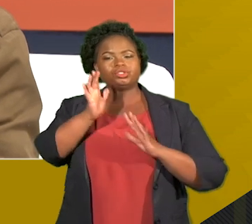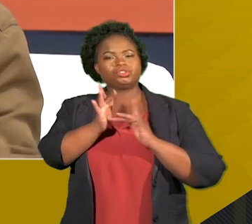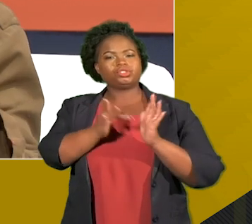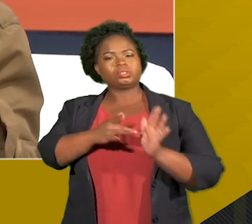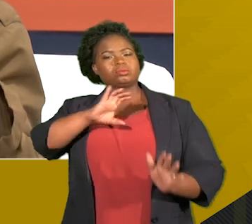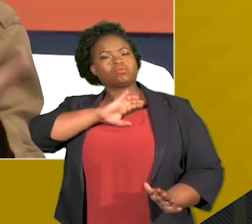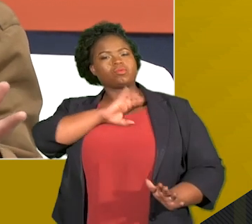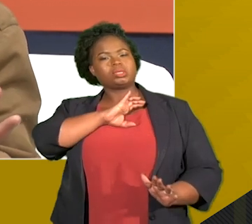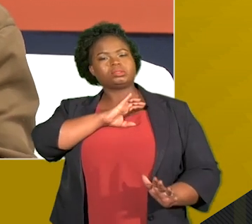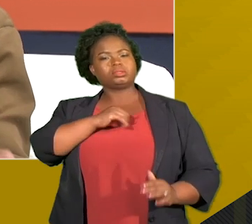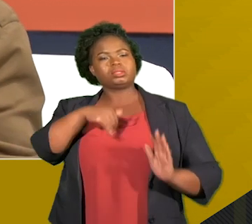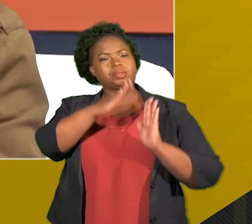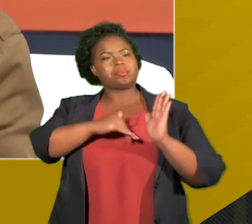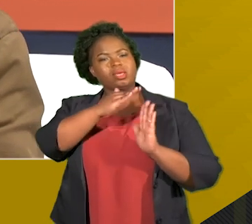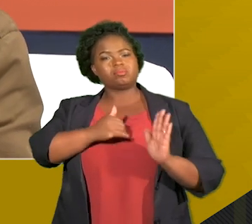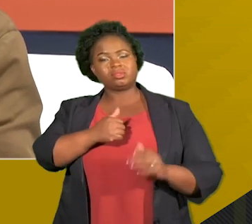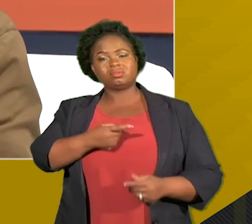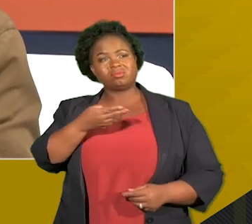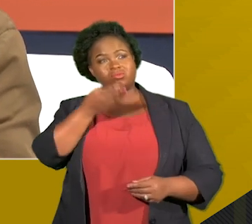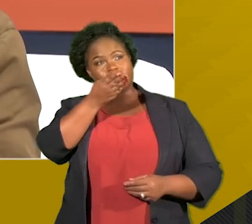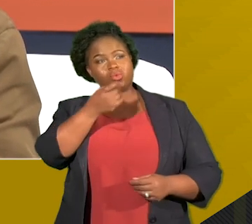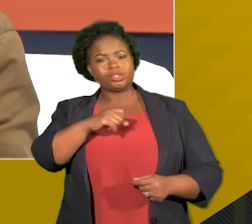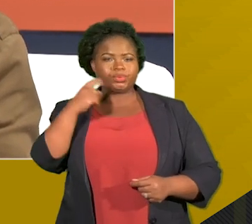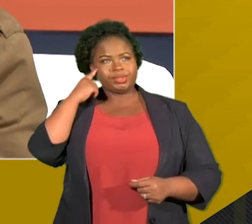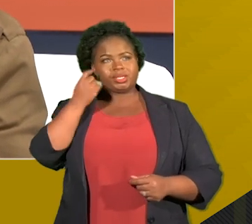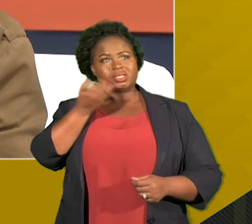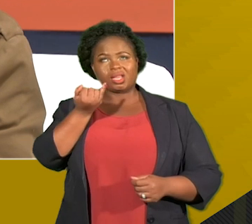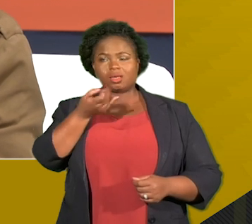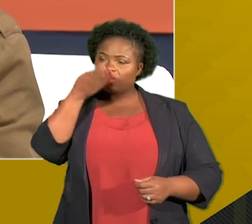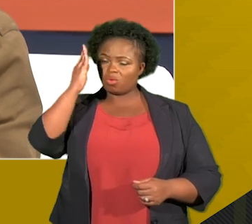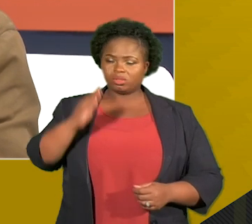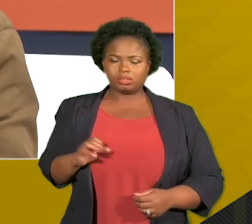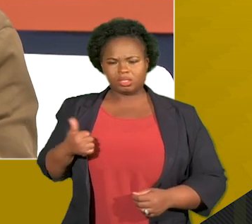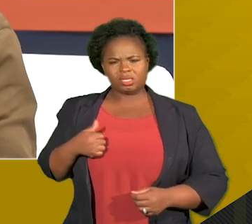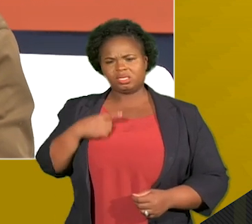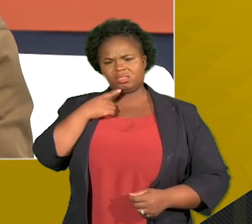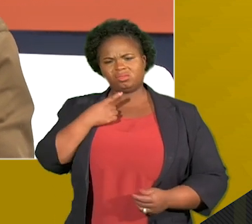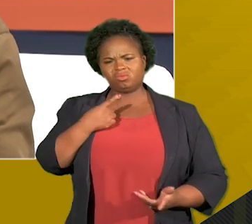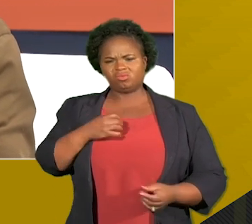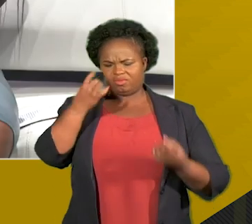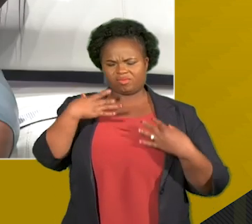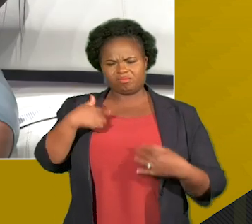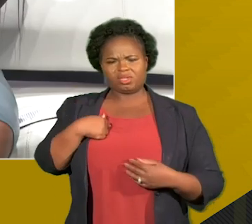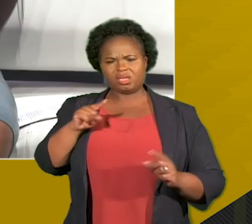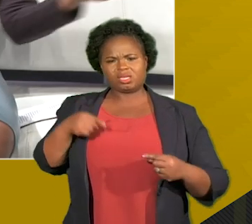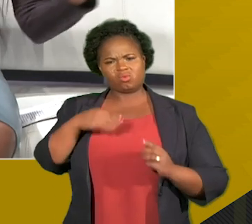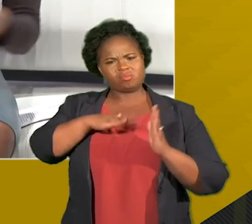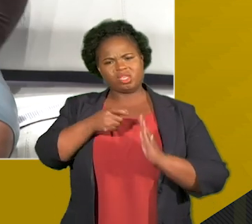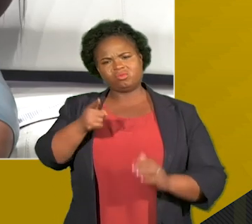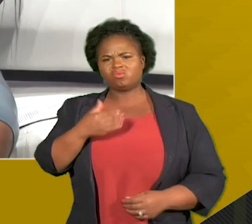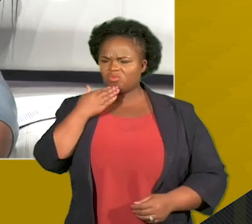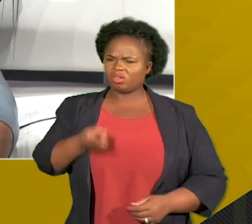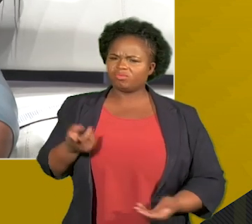That's assumingly a god to you. And you come to me, you tell me that I can't paint you. Who are you? I mean, okay,